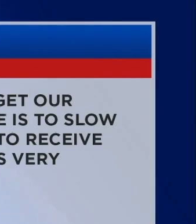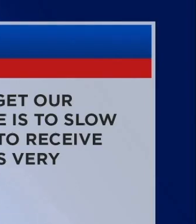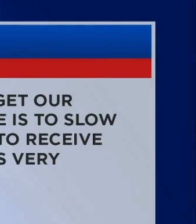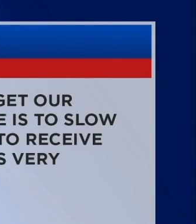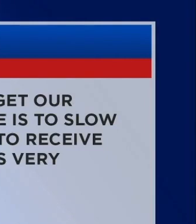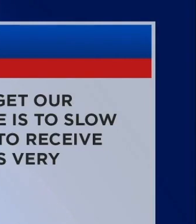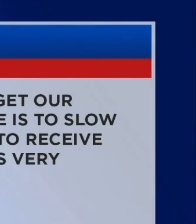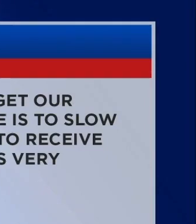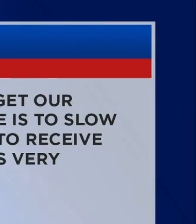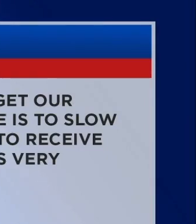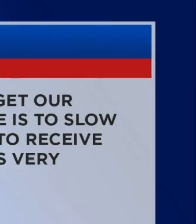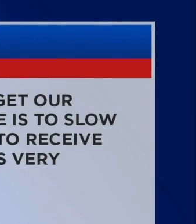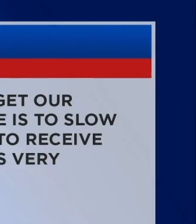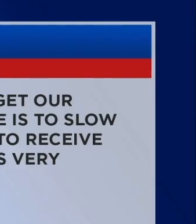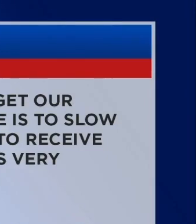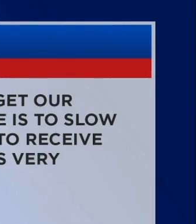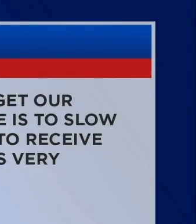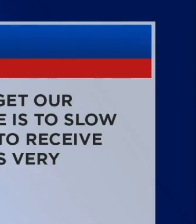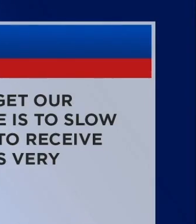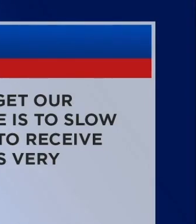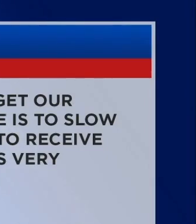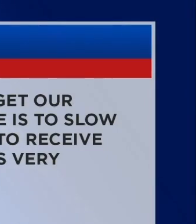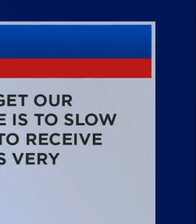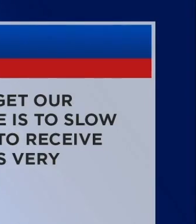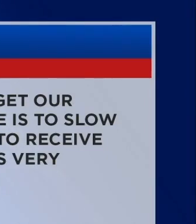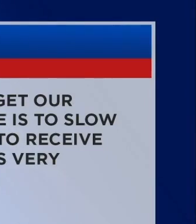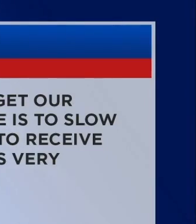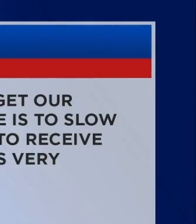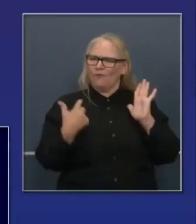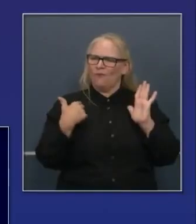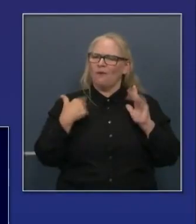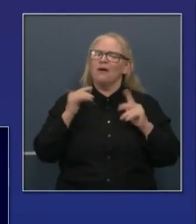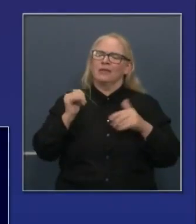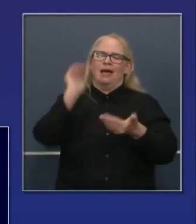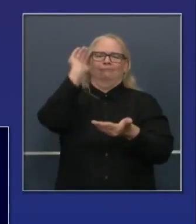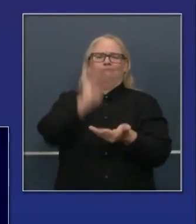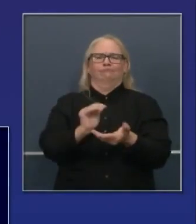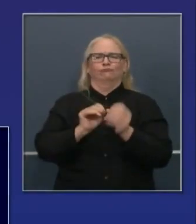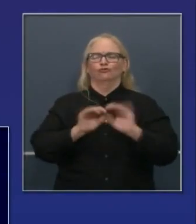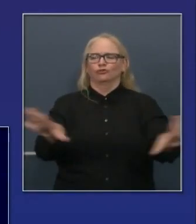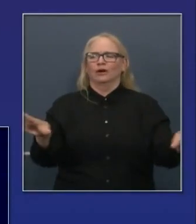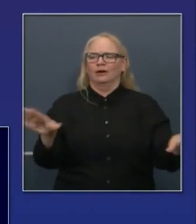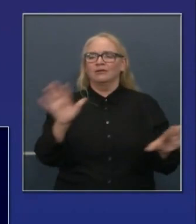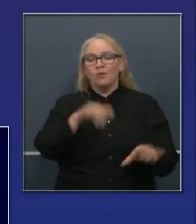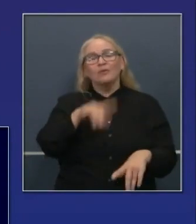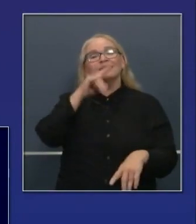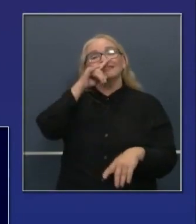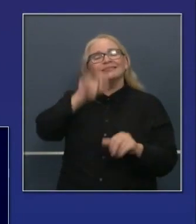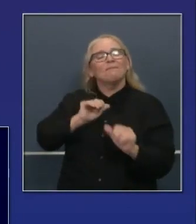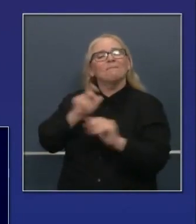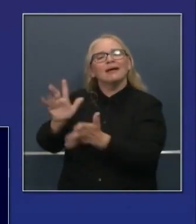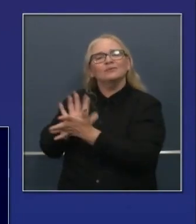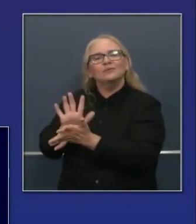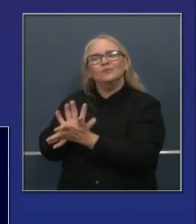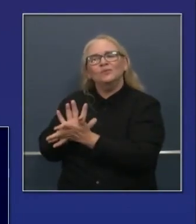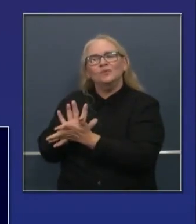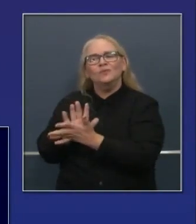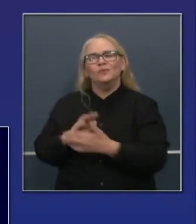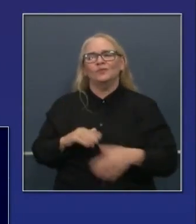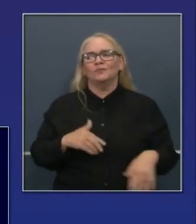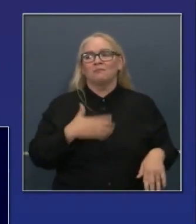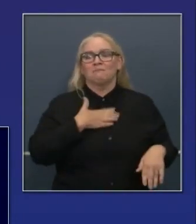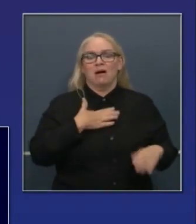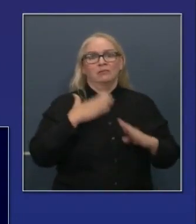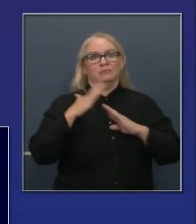and COVID-19 presents very unique challenges to fulfilling the mission." So if that's your top priority, it's certainly mine, then